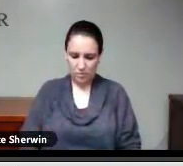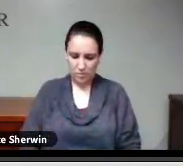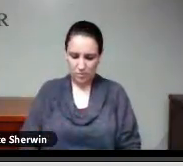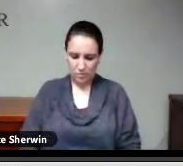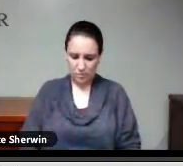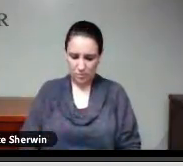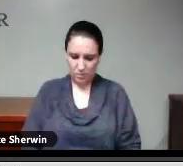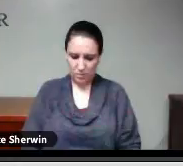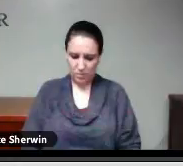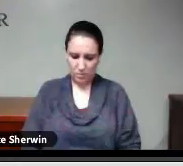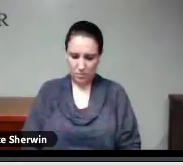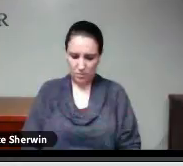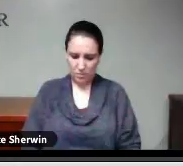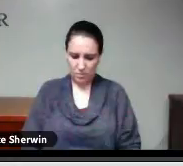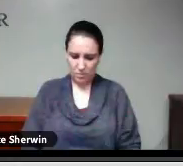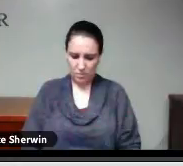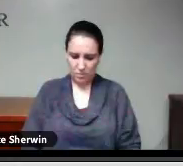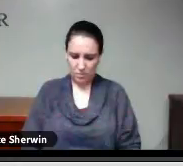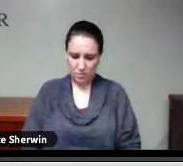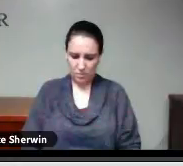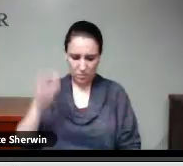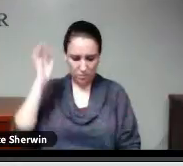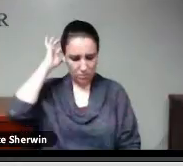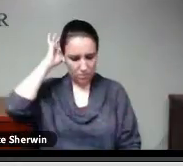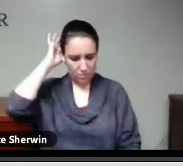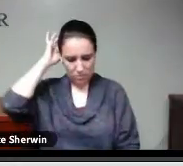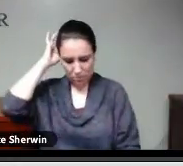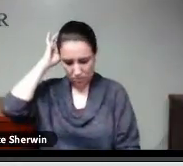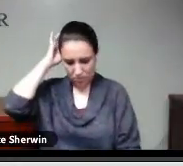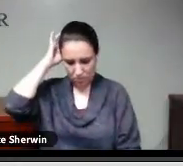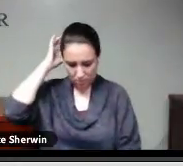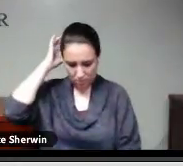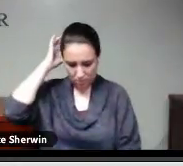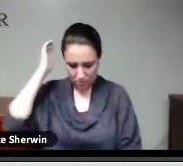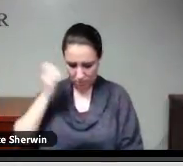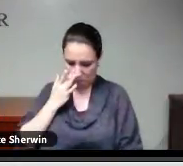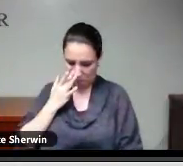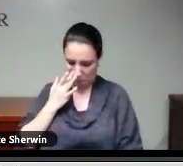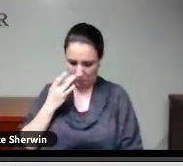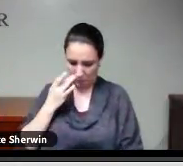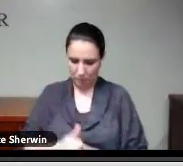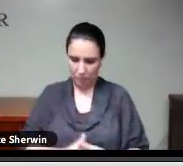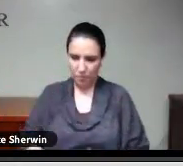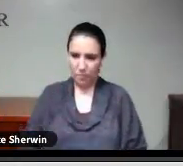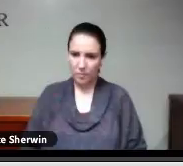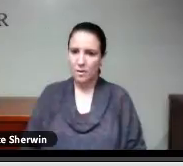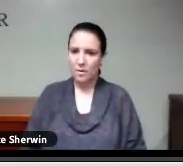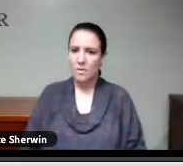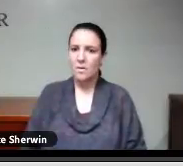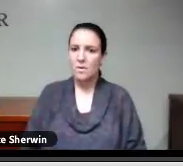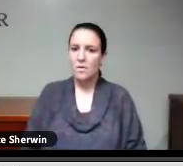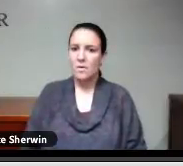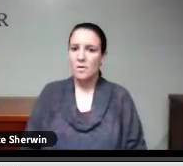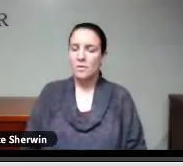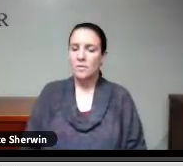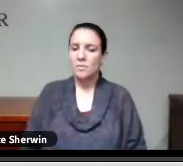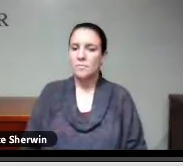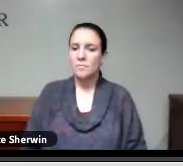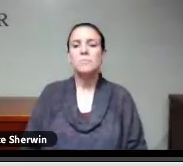climate in our organization, which is necessary to anchor all of these. Absolutely, and that the different